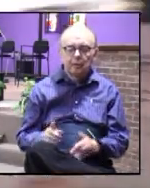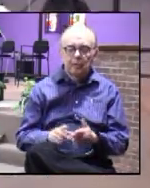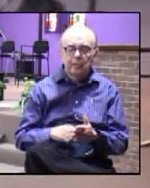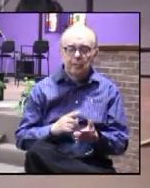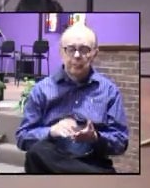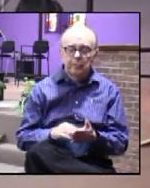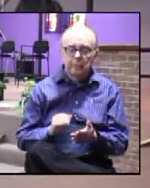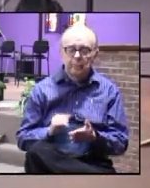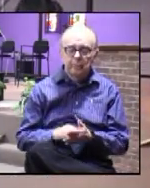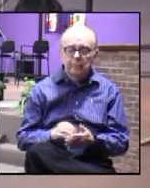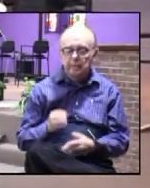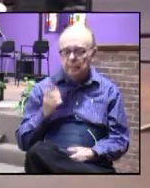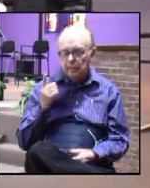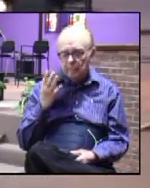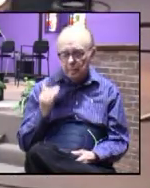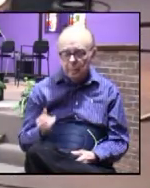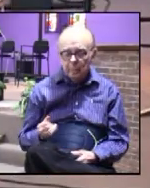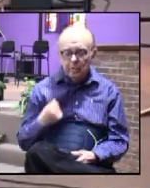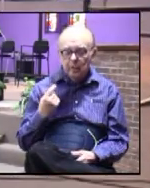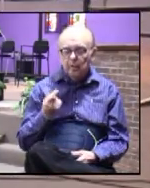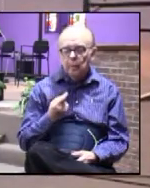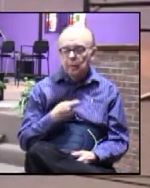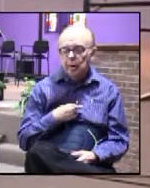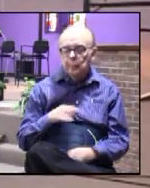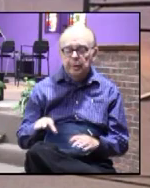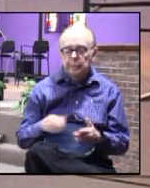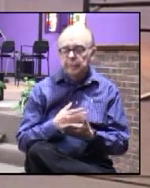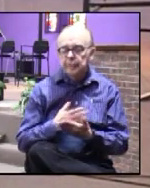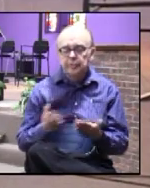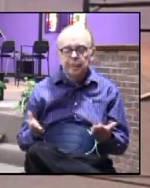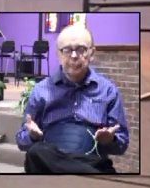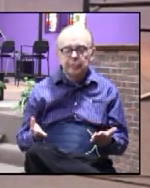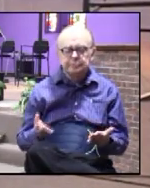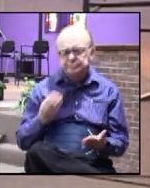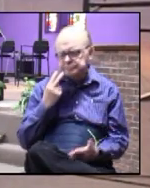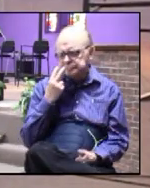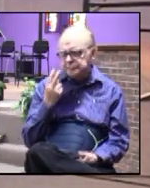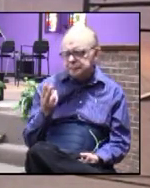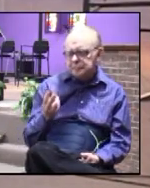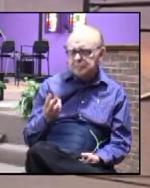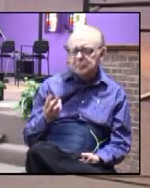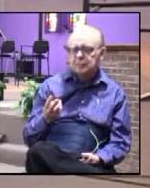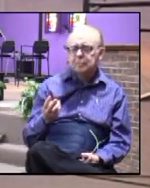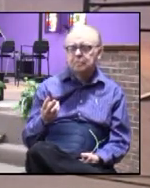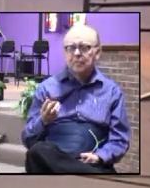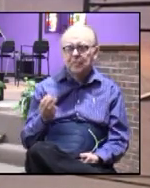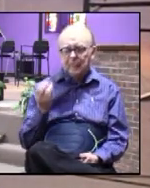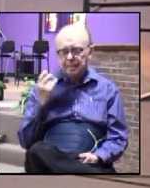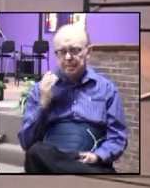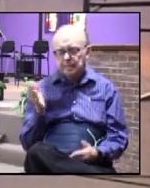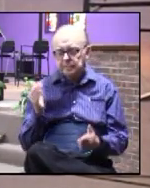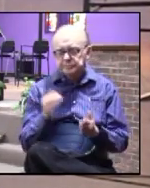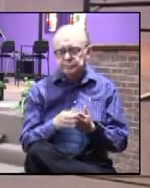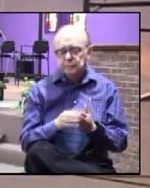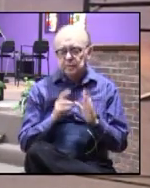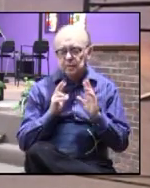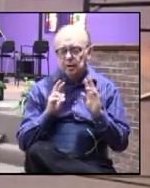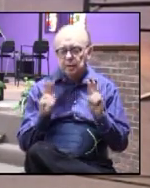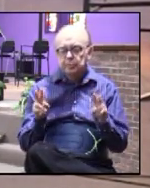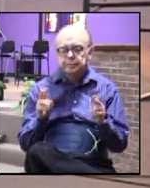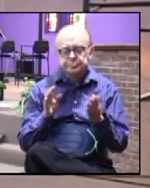need to understand why are we doing this thing. You see, if you really go back and look at the